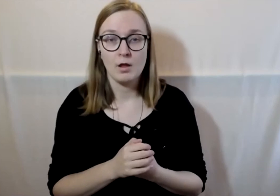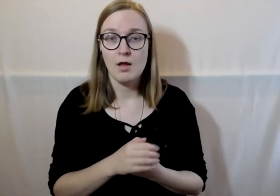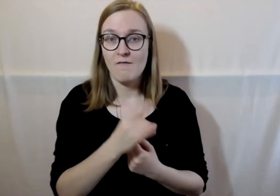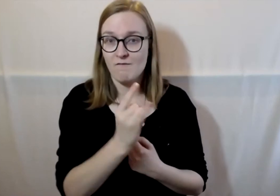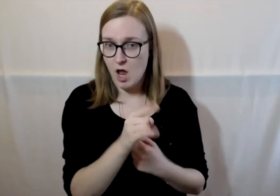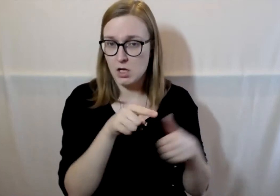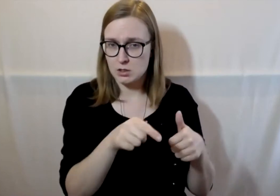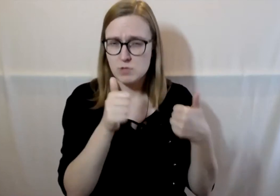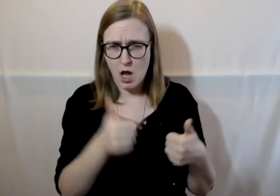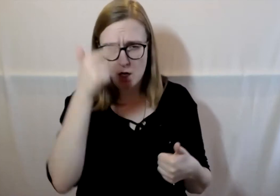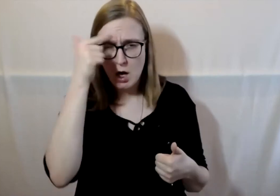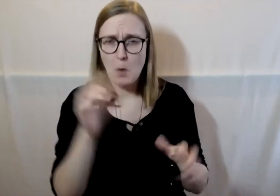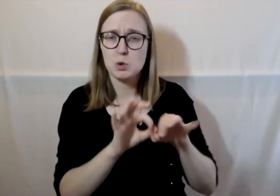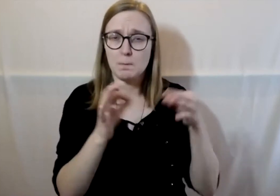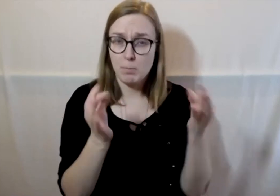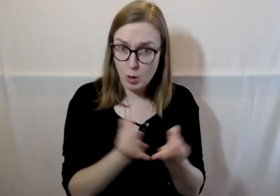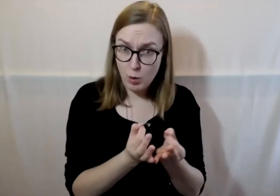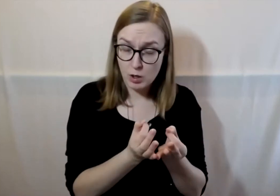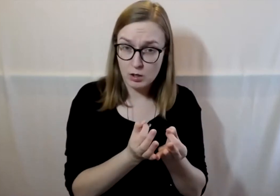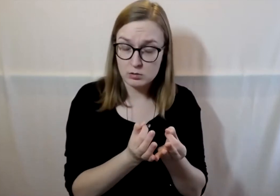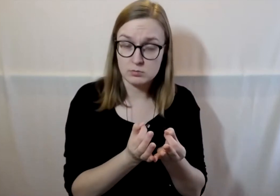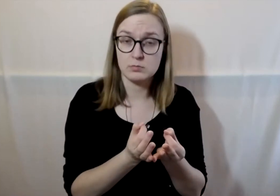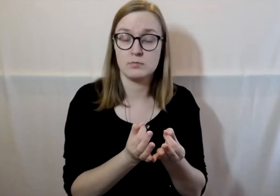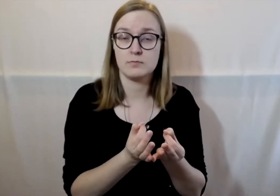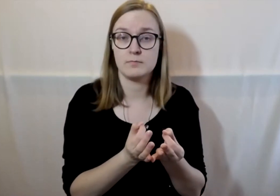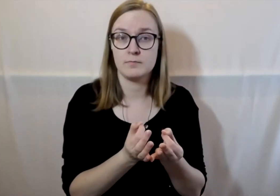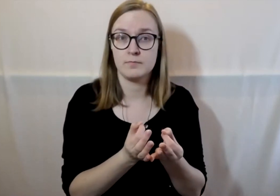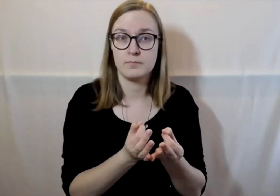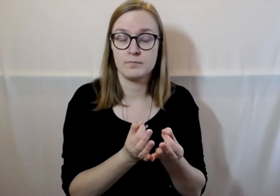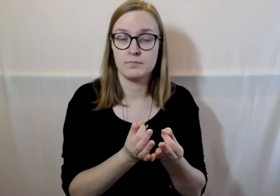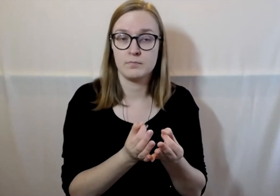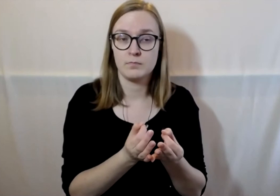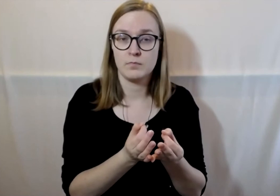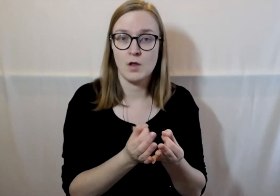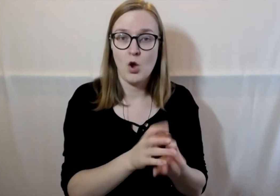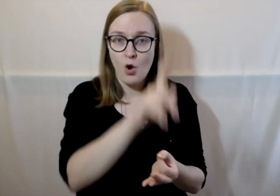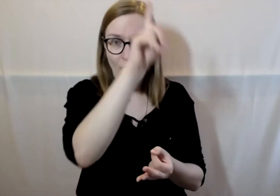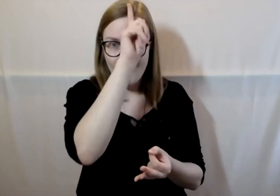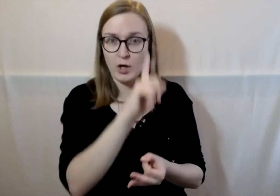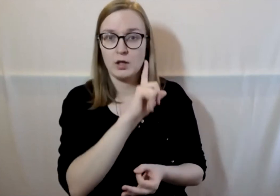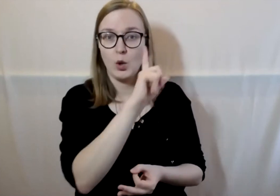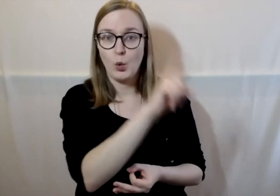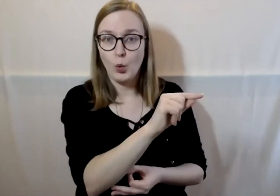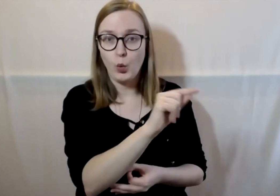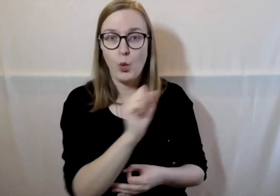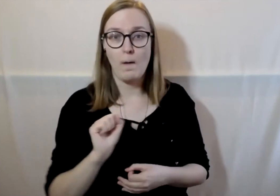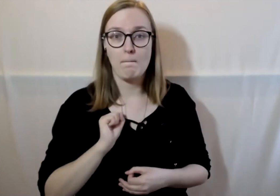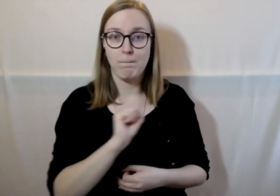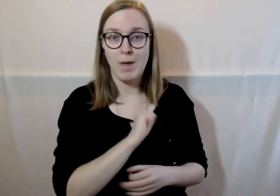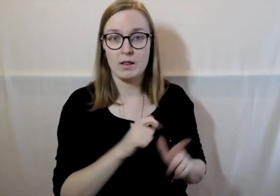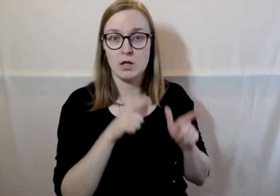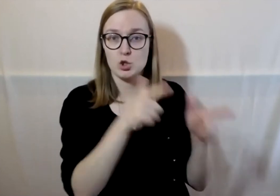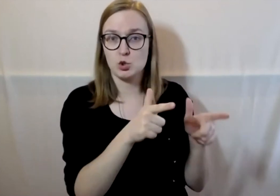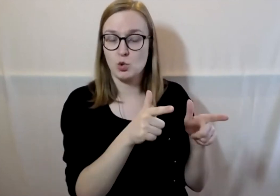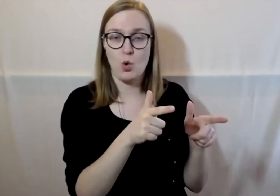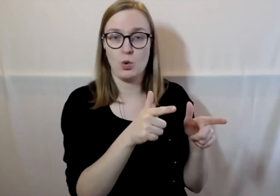was not allowed to study in Germany medicine. It's the level